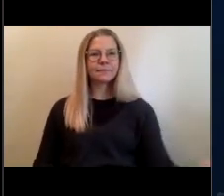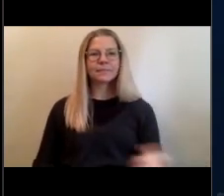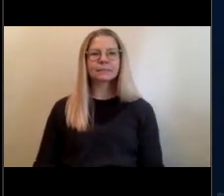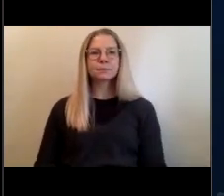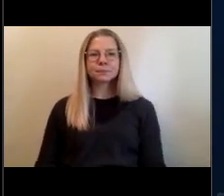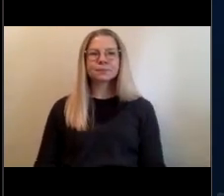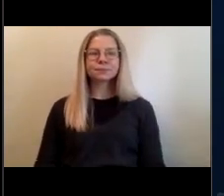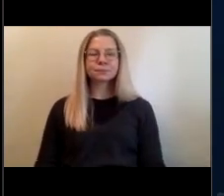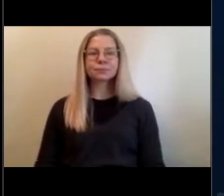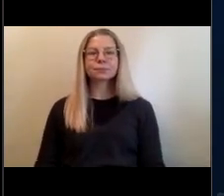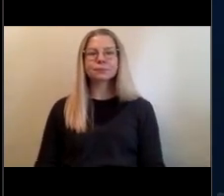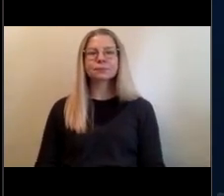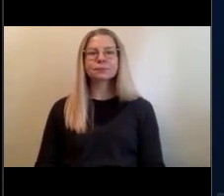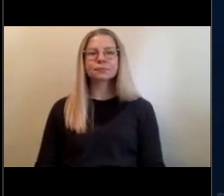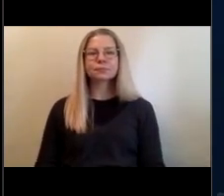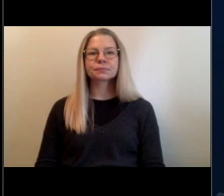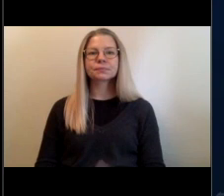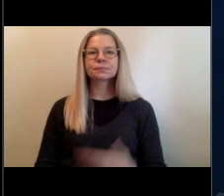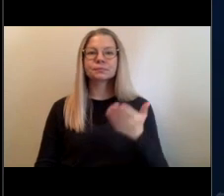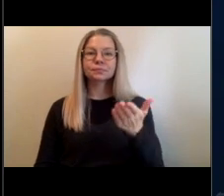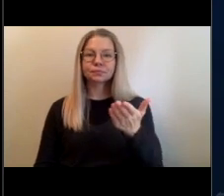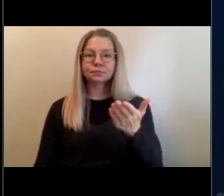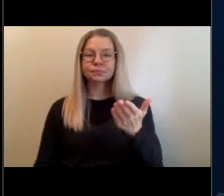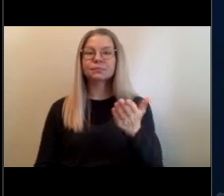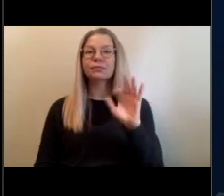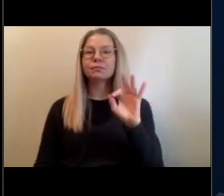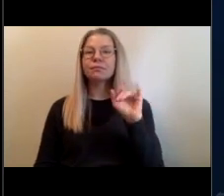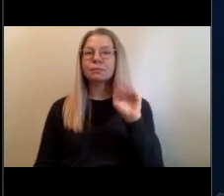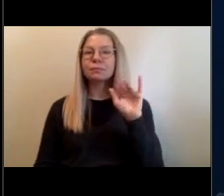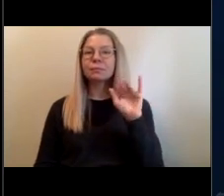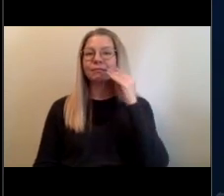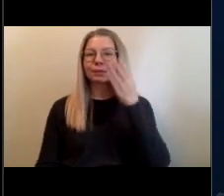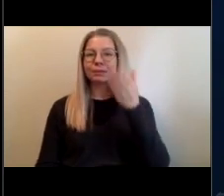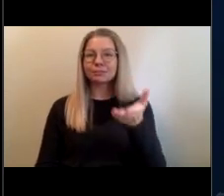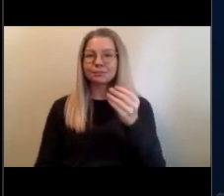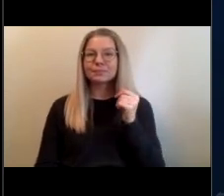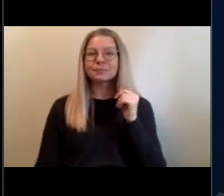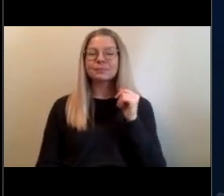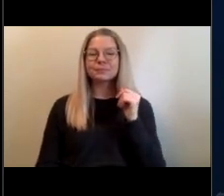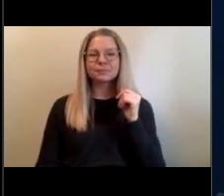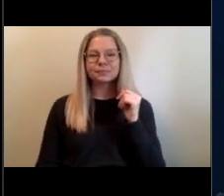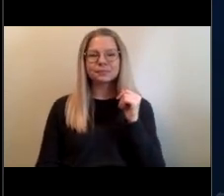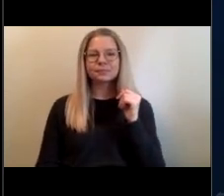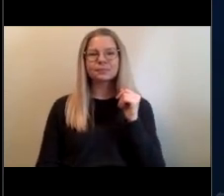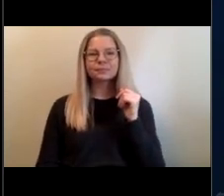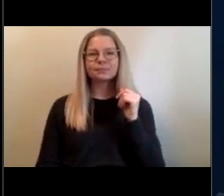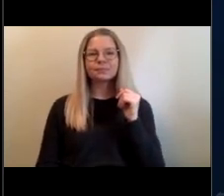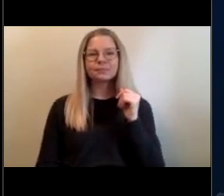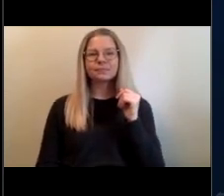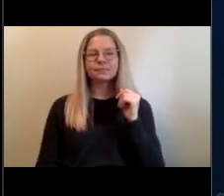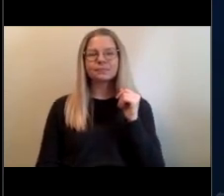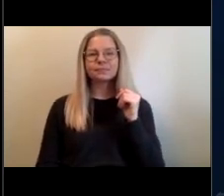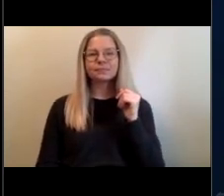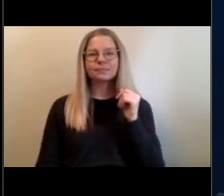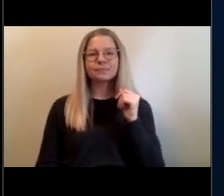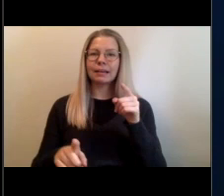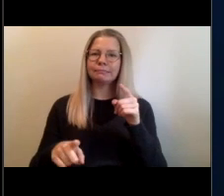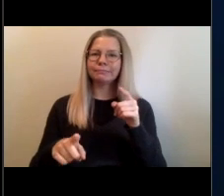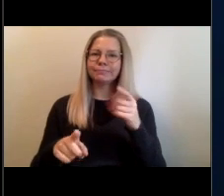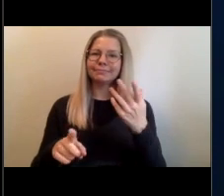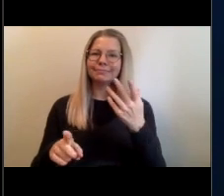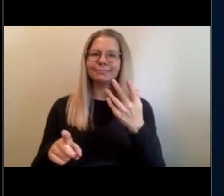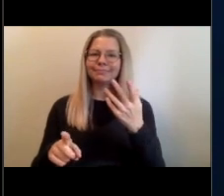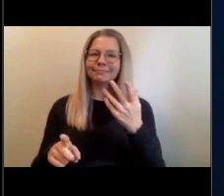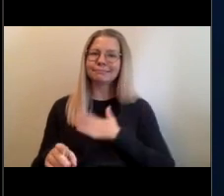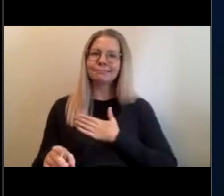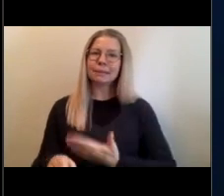get if you got yourself a Fitbit. Key point here is that you can see, full disclosure, this is my sleep data, and it